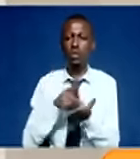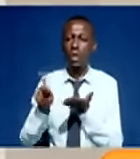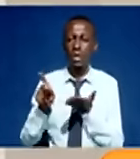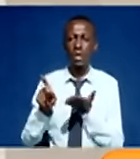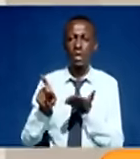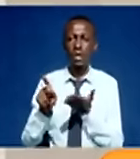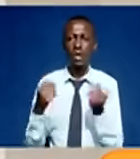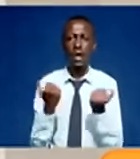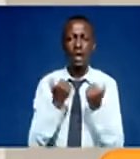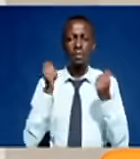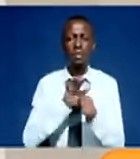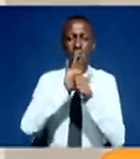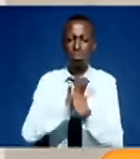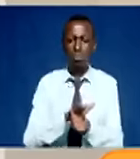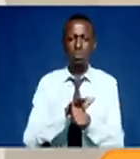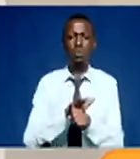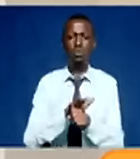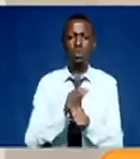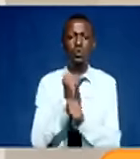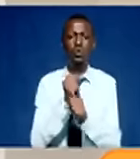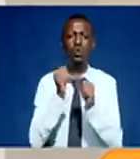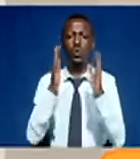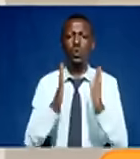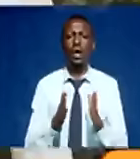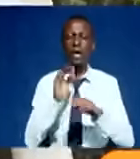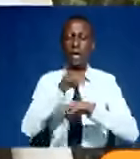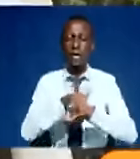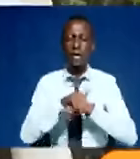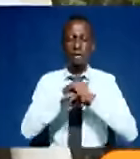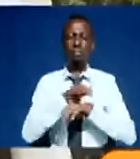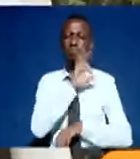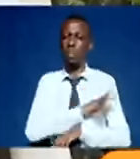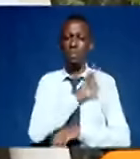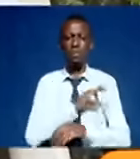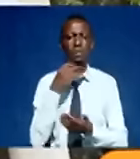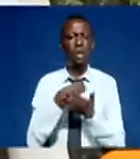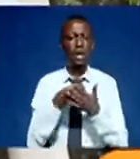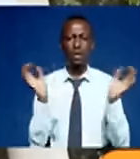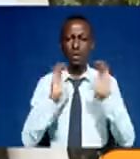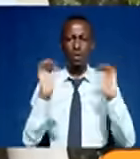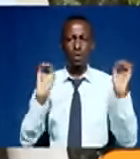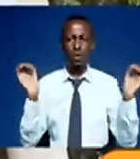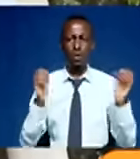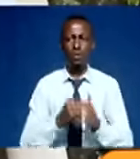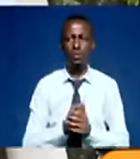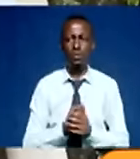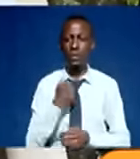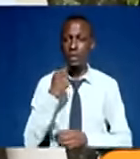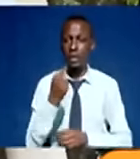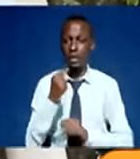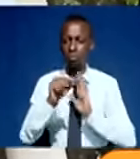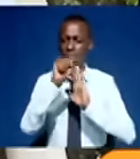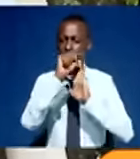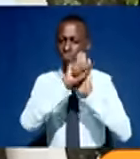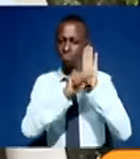hurting and making these employees go home without nothing. FKE highlighted the potential negative impact of